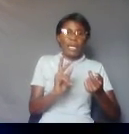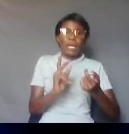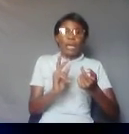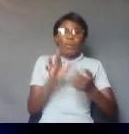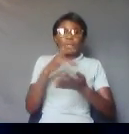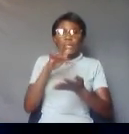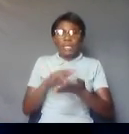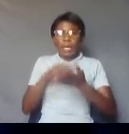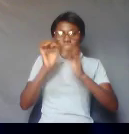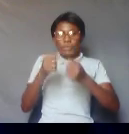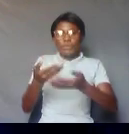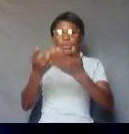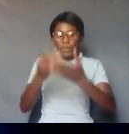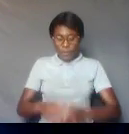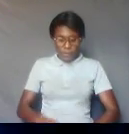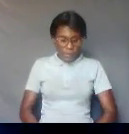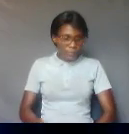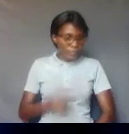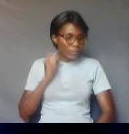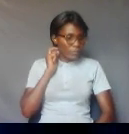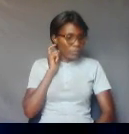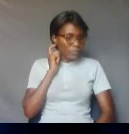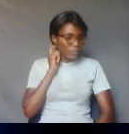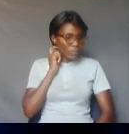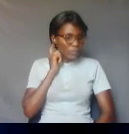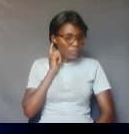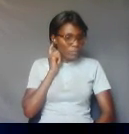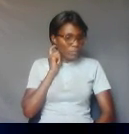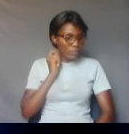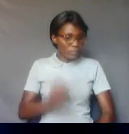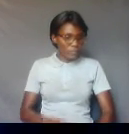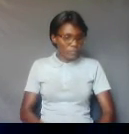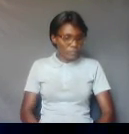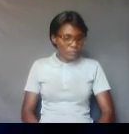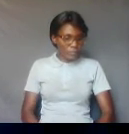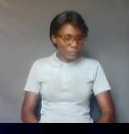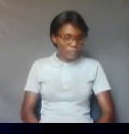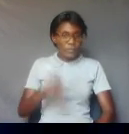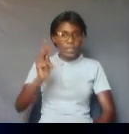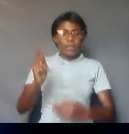creating a consciousness about what is happening, what do we want to do,